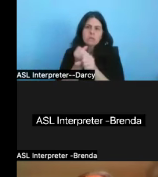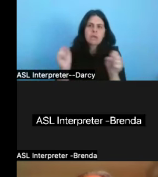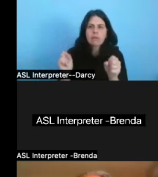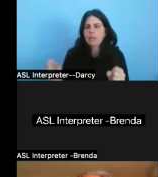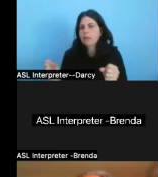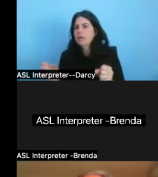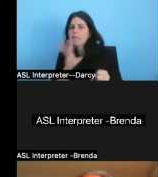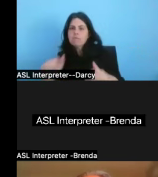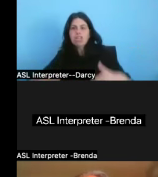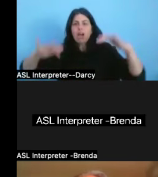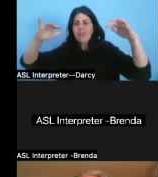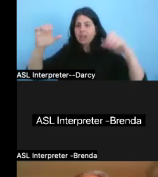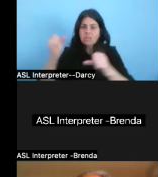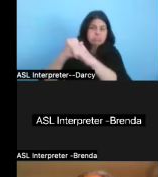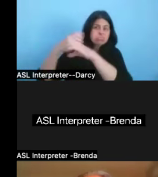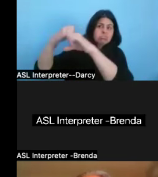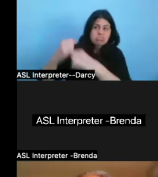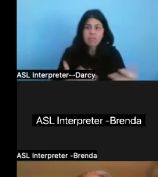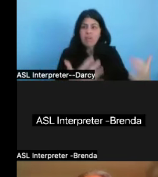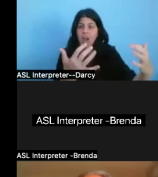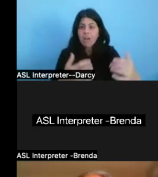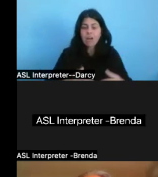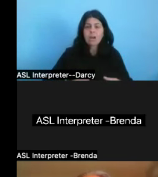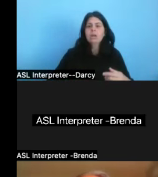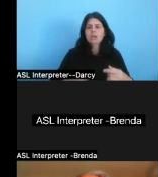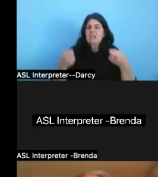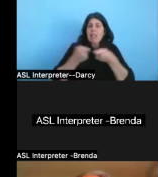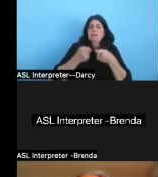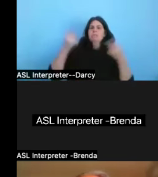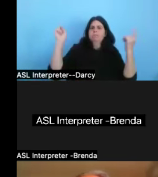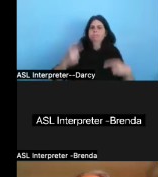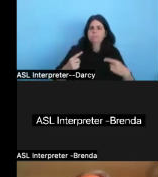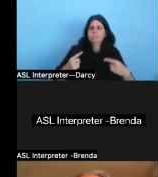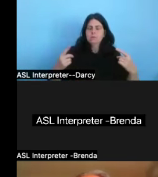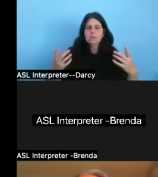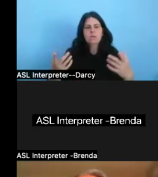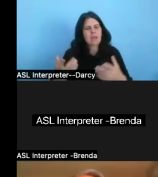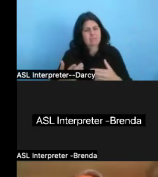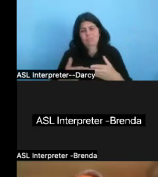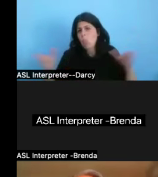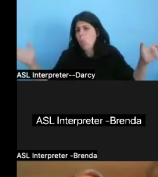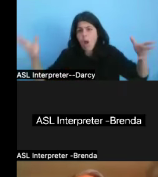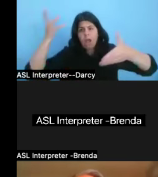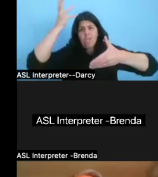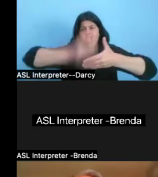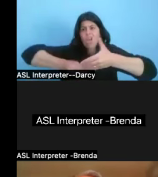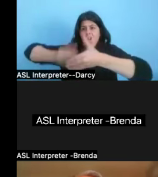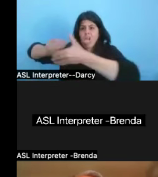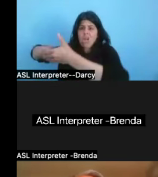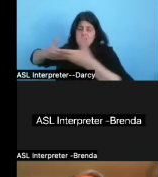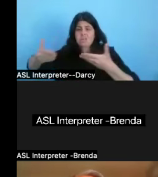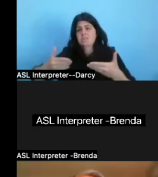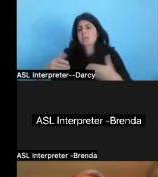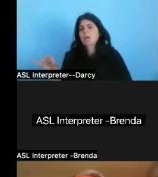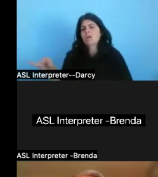explosion, fire, electrocution, contaminated water, blocking mobility and communication, and a wide loss of services, among many